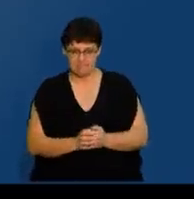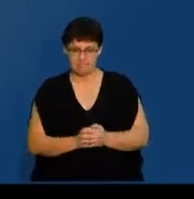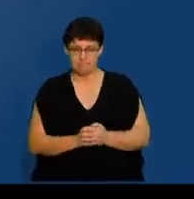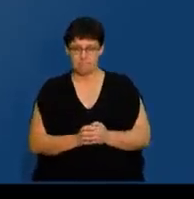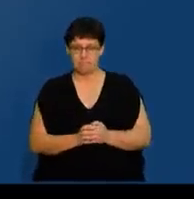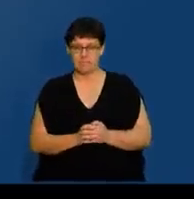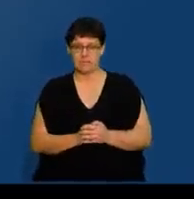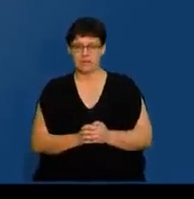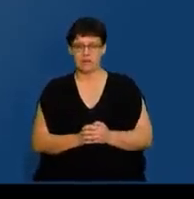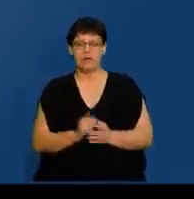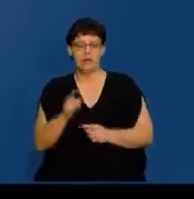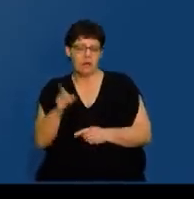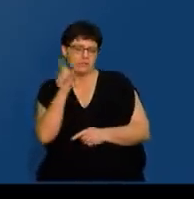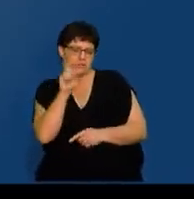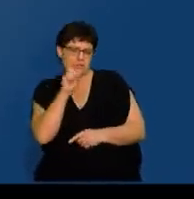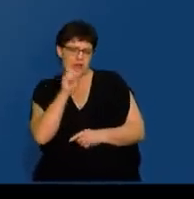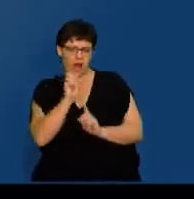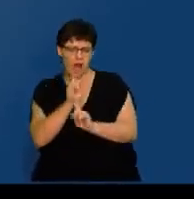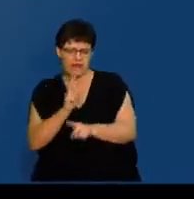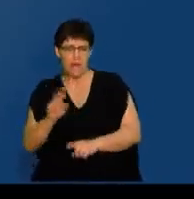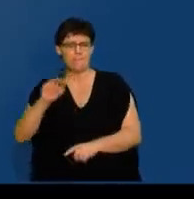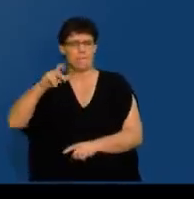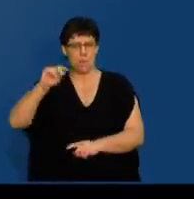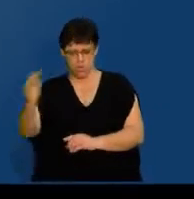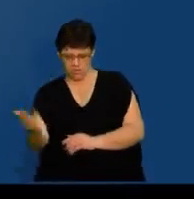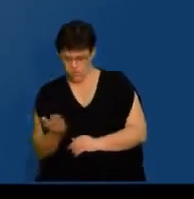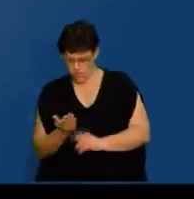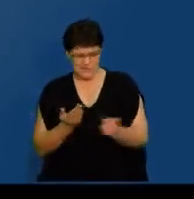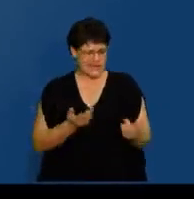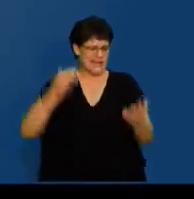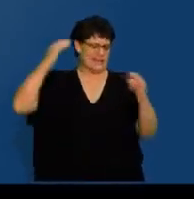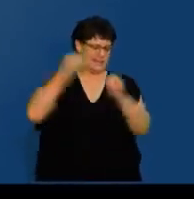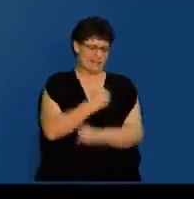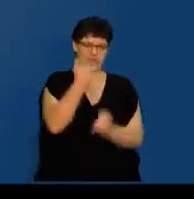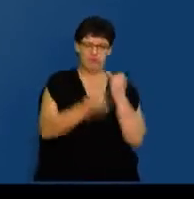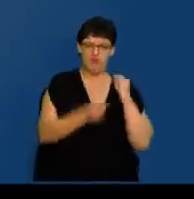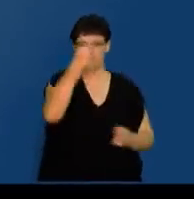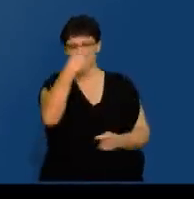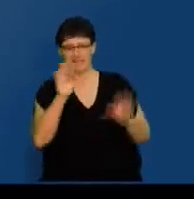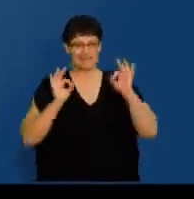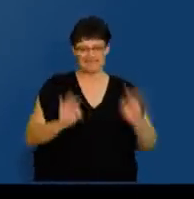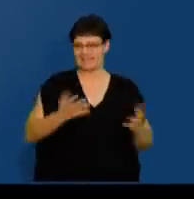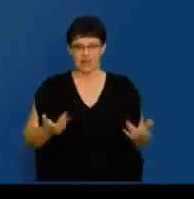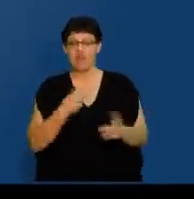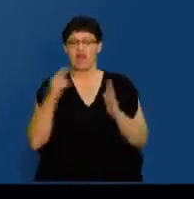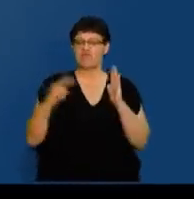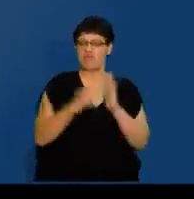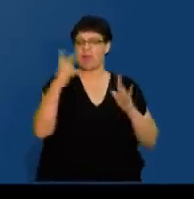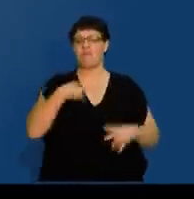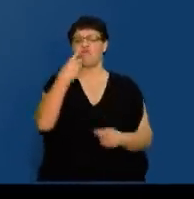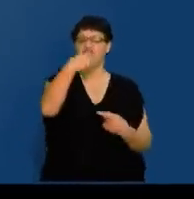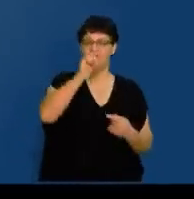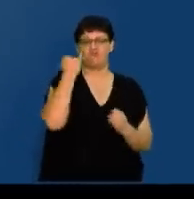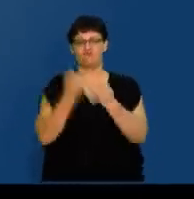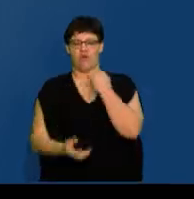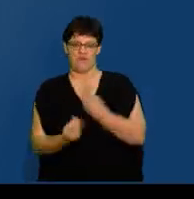Check these answers using the memo, and that's important because when you do that, you're able to reflect on what you've got right and what